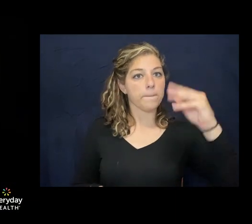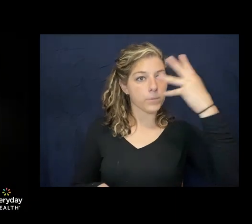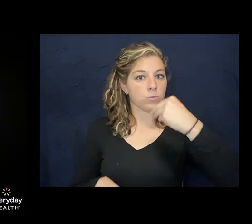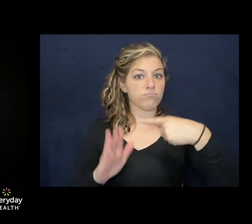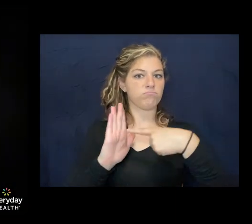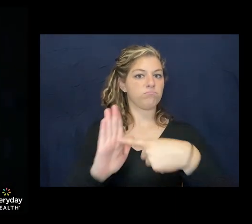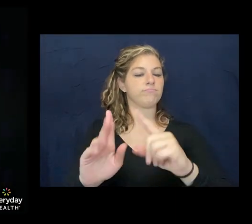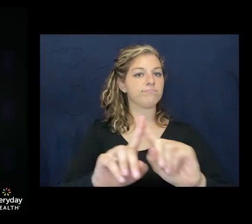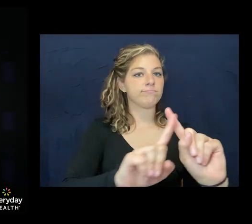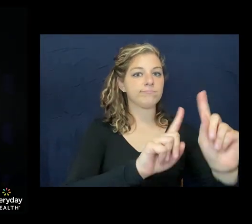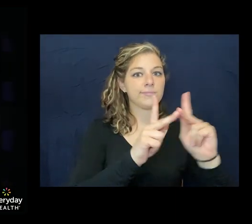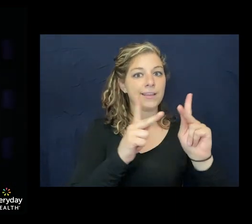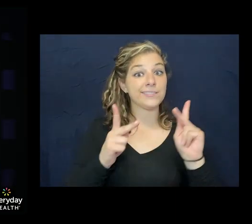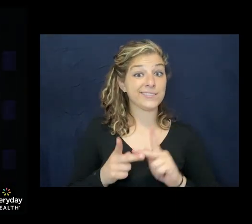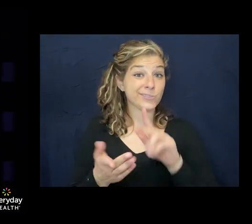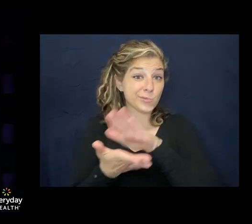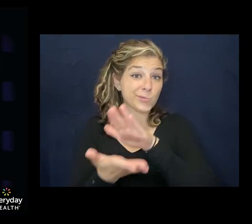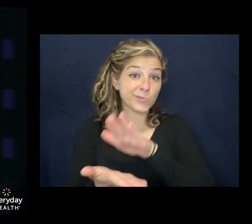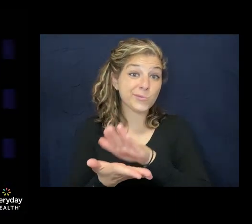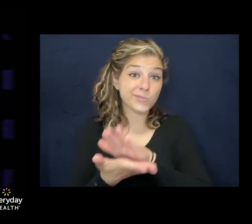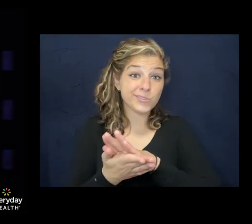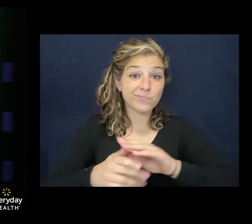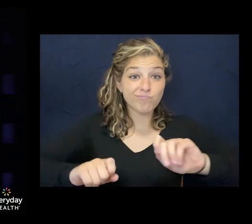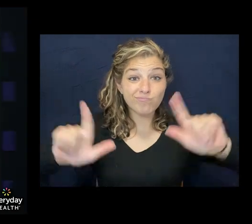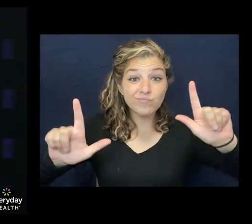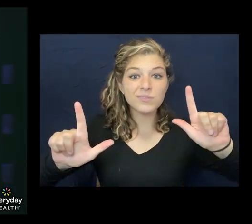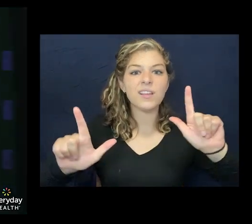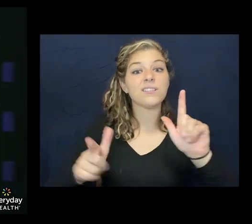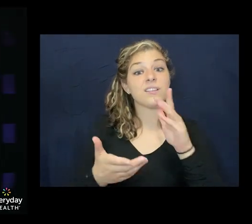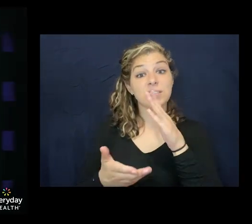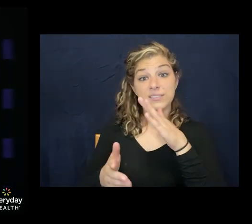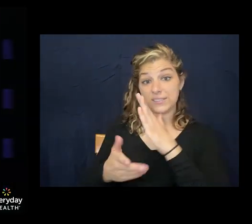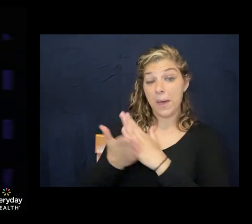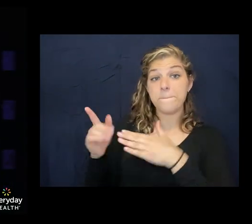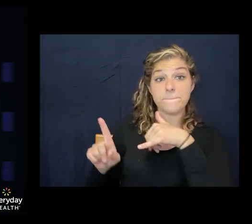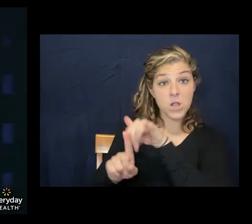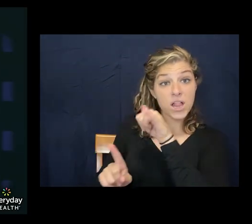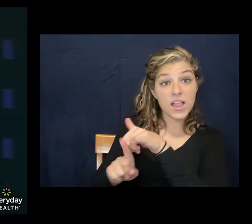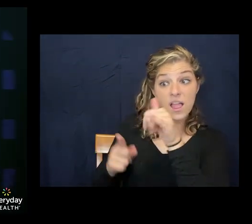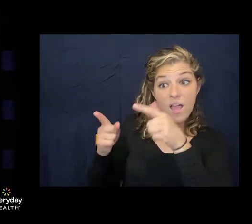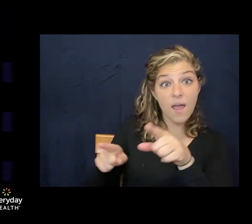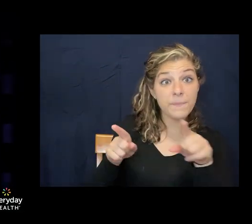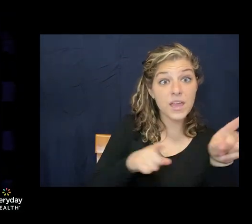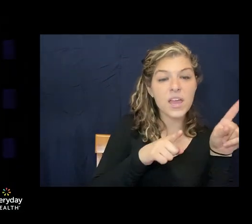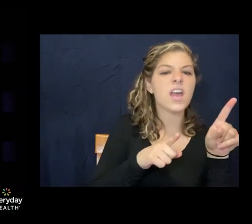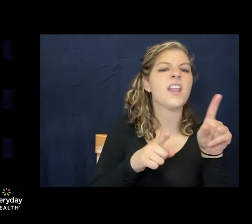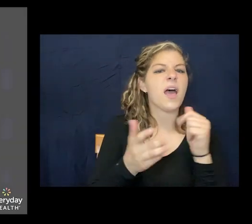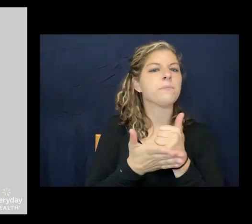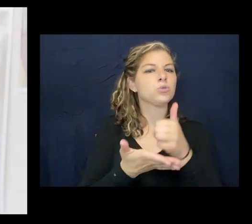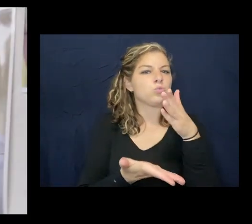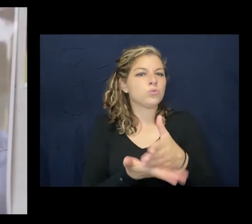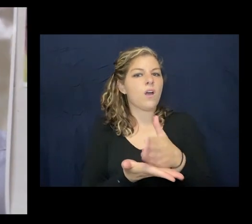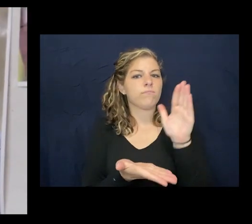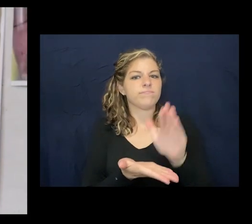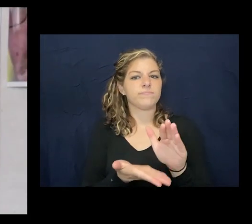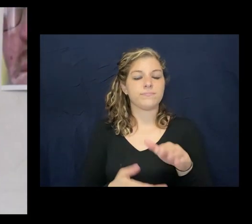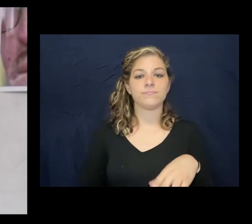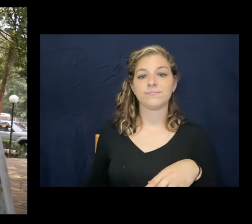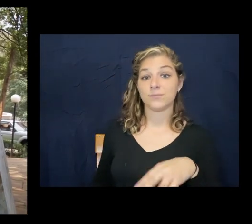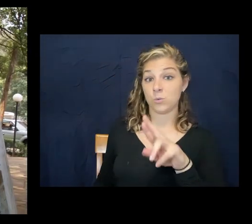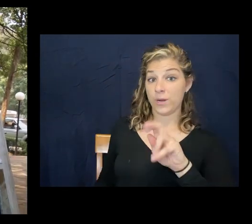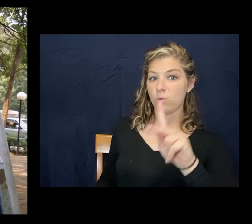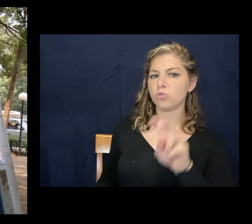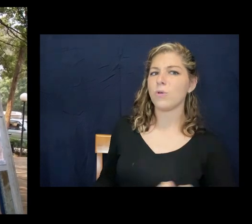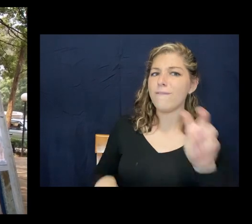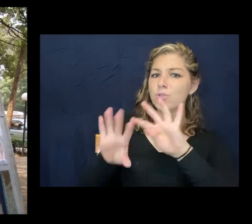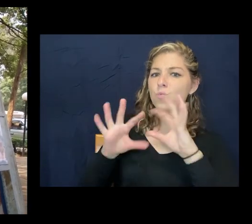is being shown, among other places, in schools, which is helping to stop some of the bullying these kids live with. I'm actually traveling around